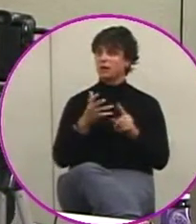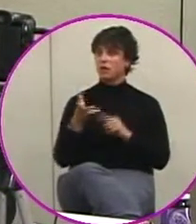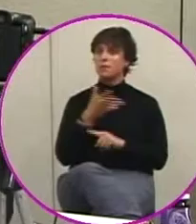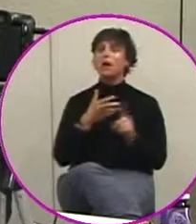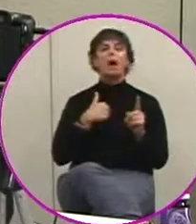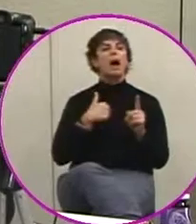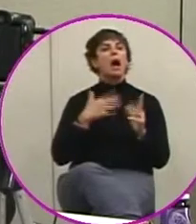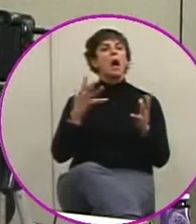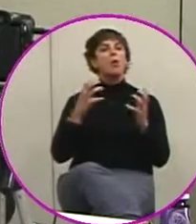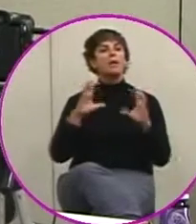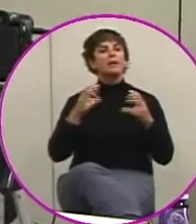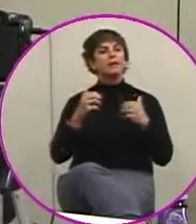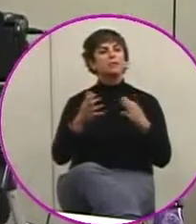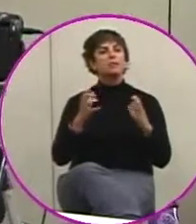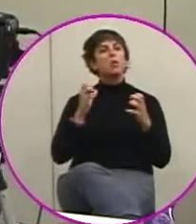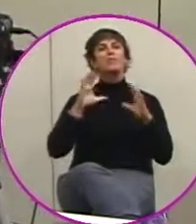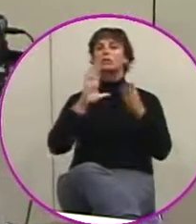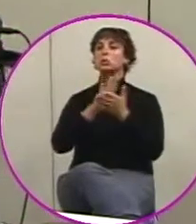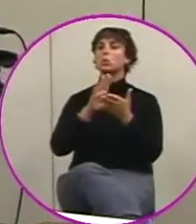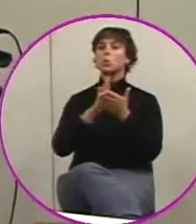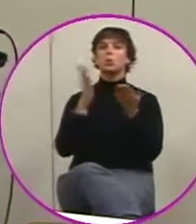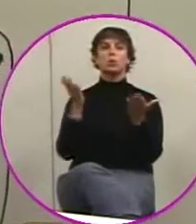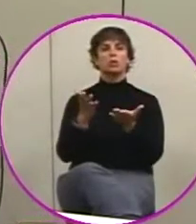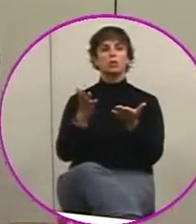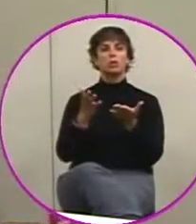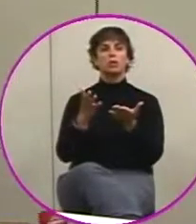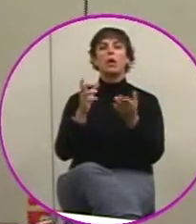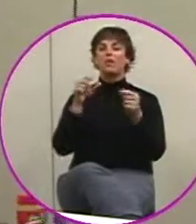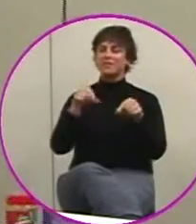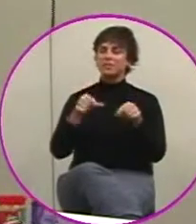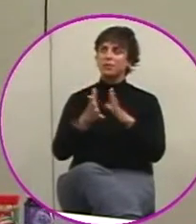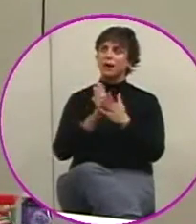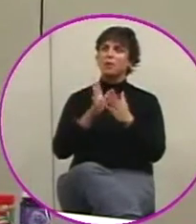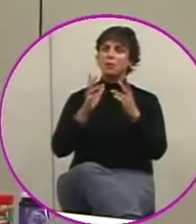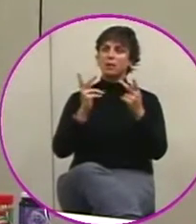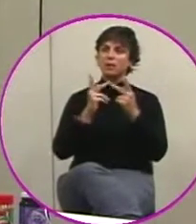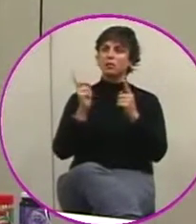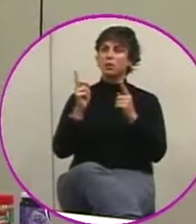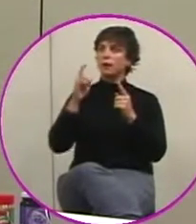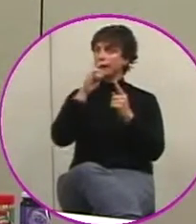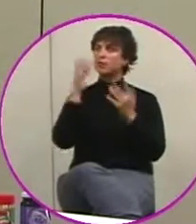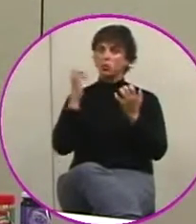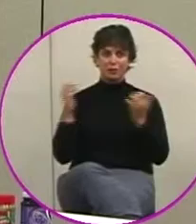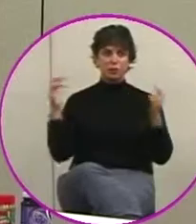the classroom or the school to be a place where kids want to be.